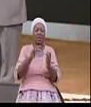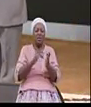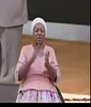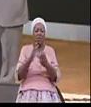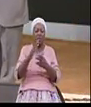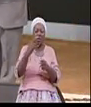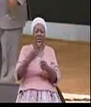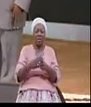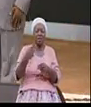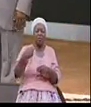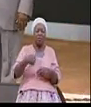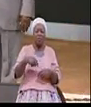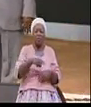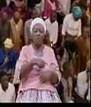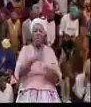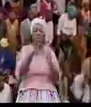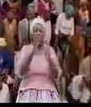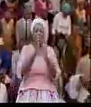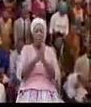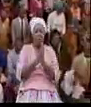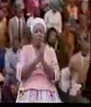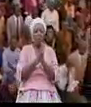Jesus' name we pray.